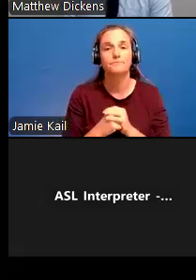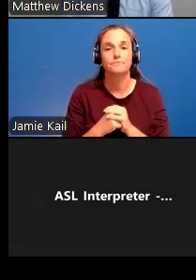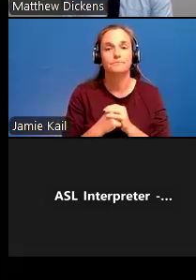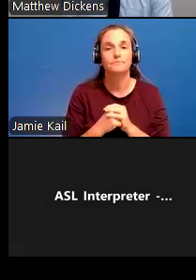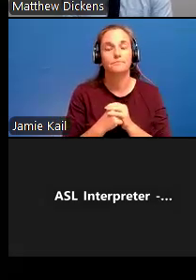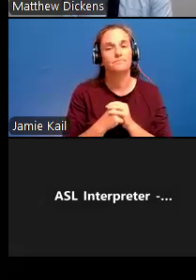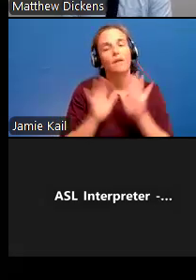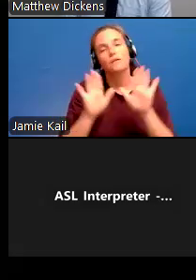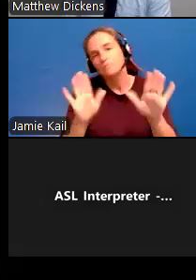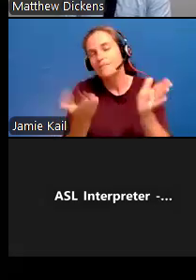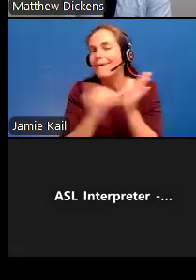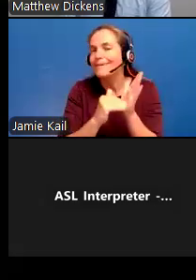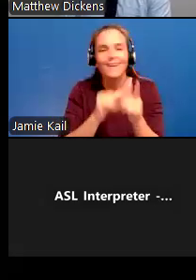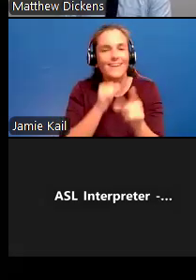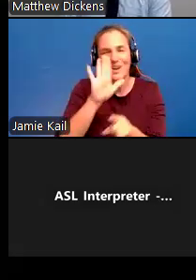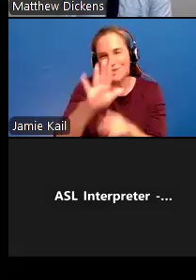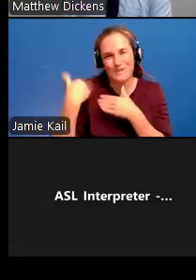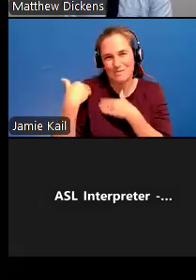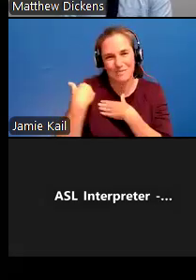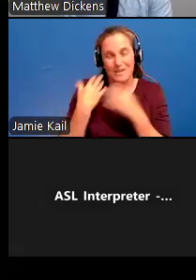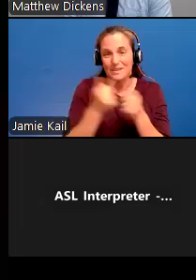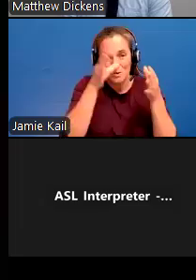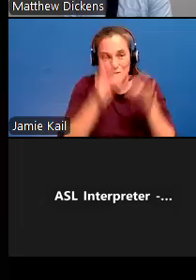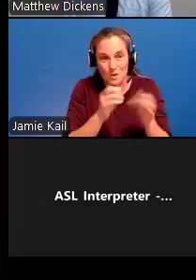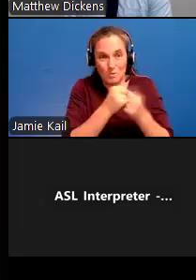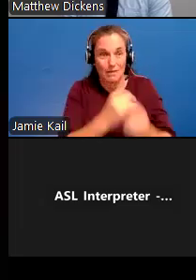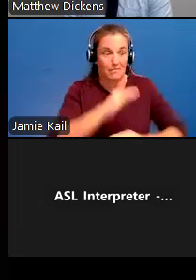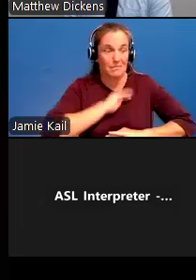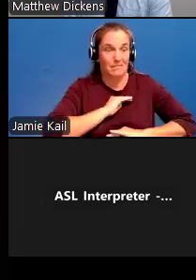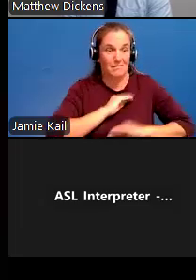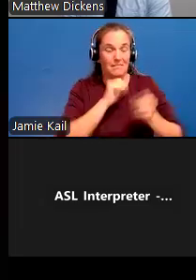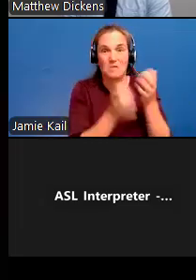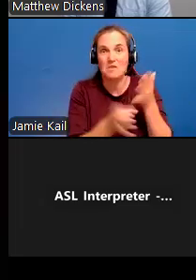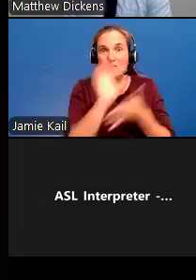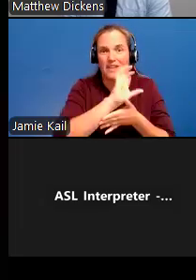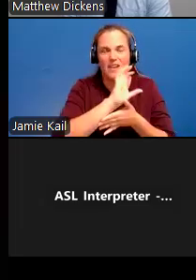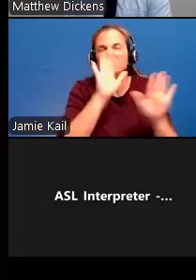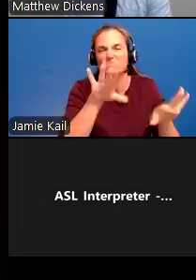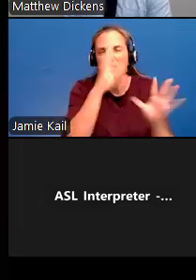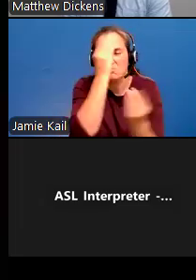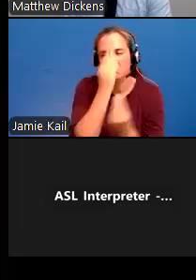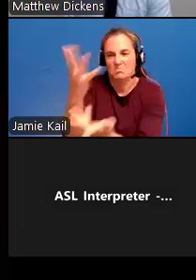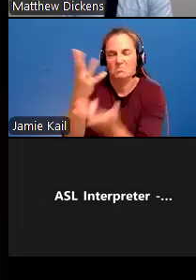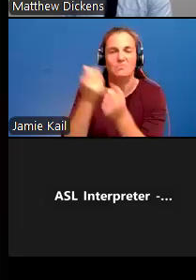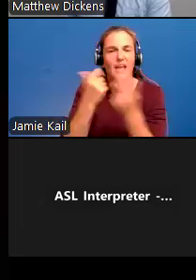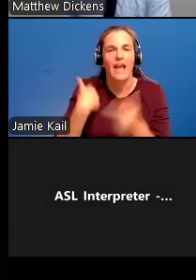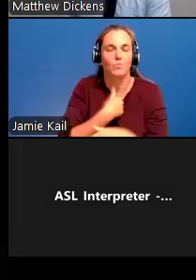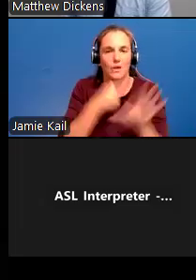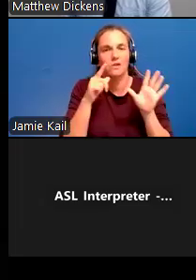Again, not your responsibility to determine if somebody meets criteria as an alleged perpetrator. Report it to us and we'll take it from there.